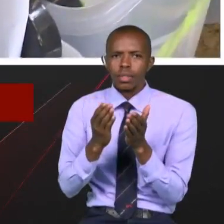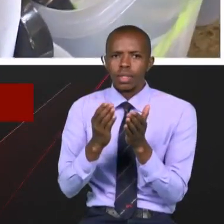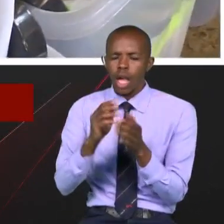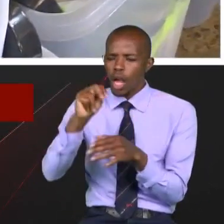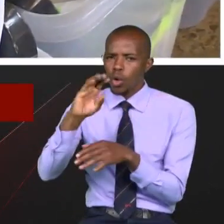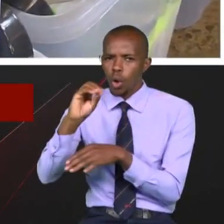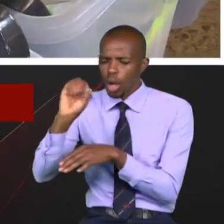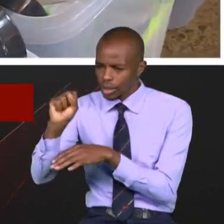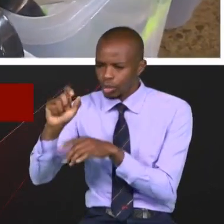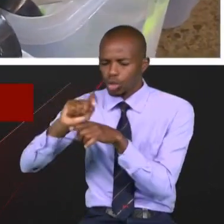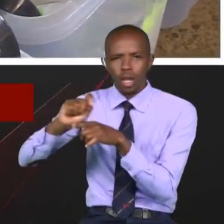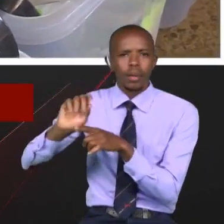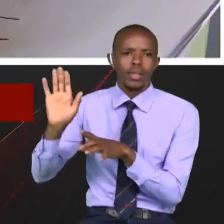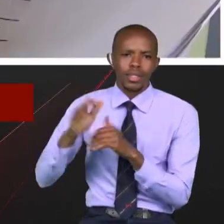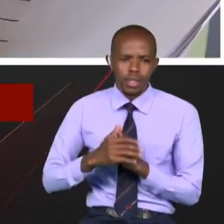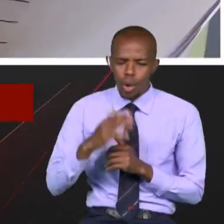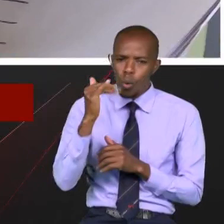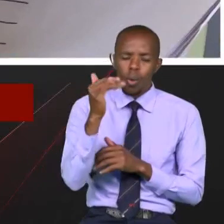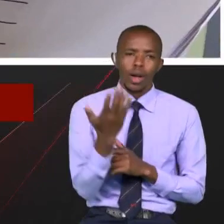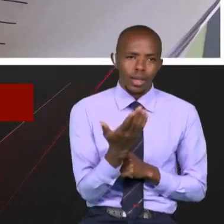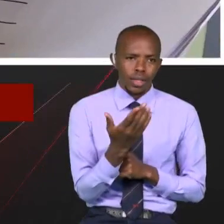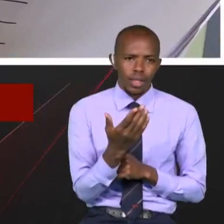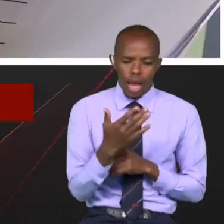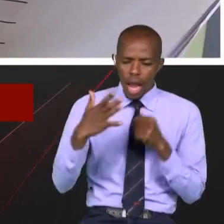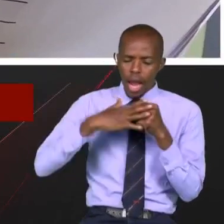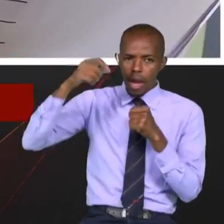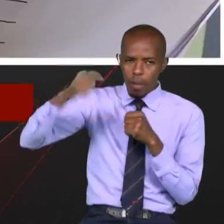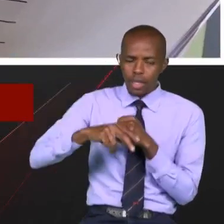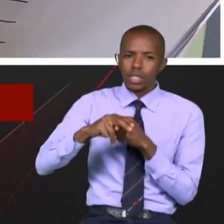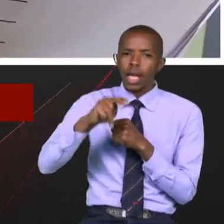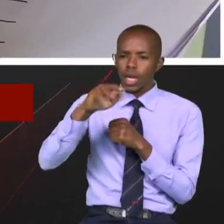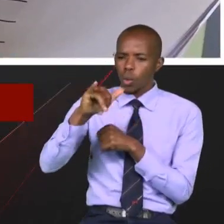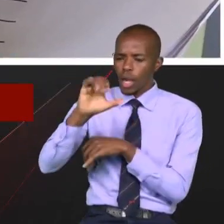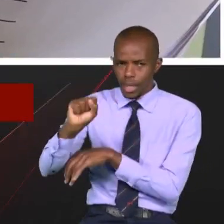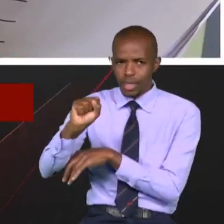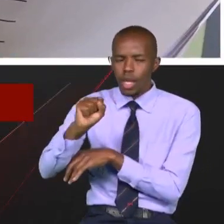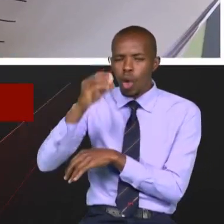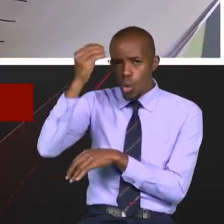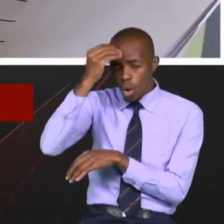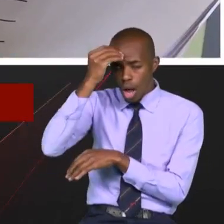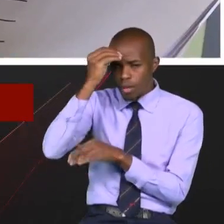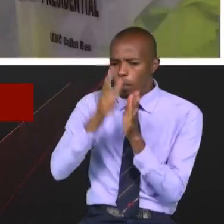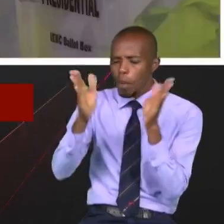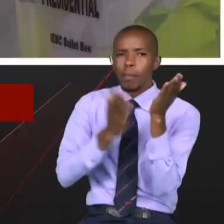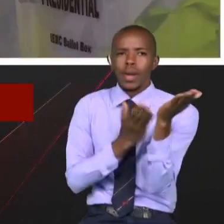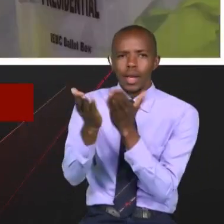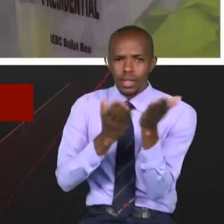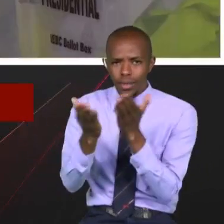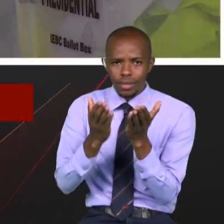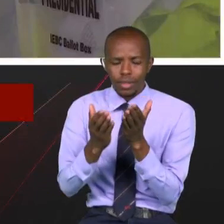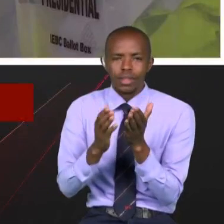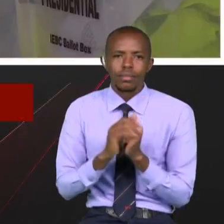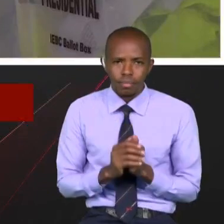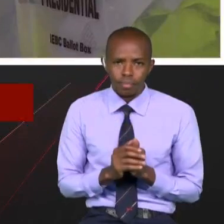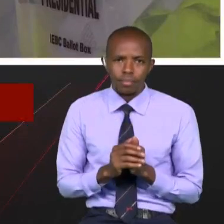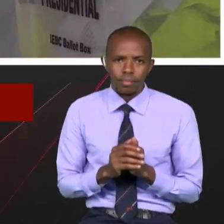9 months. Because 9 months in NYS, you're going to learn public service. You're going to chom alarm.